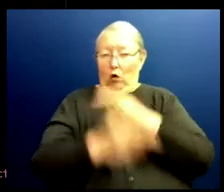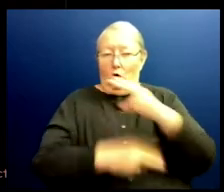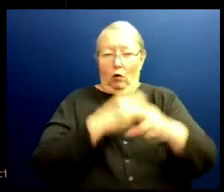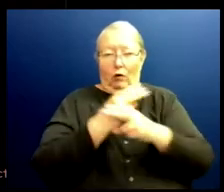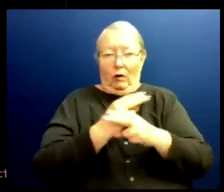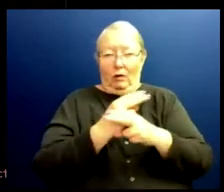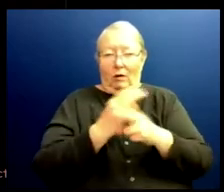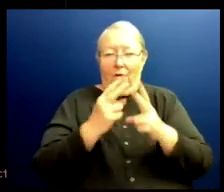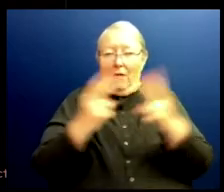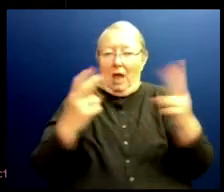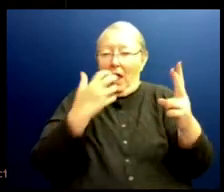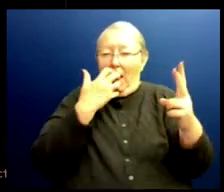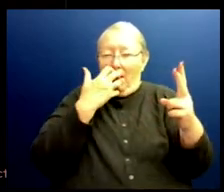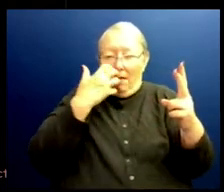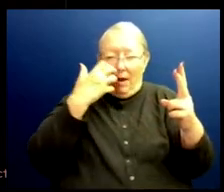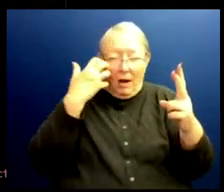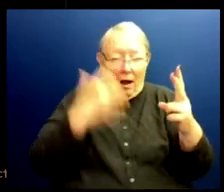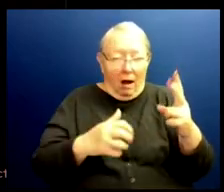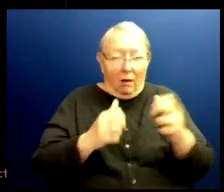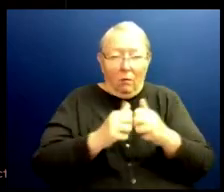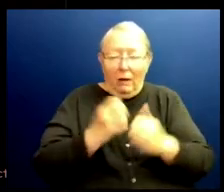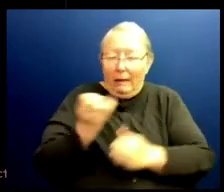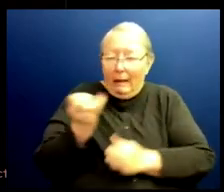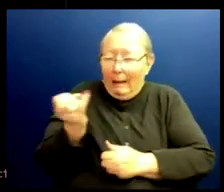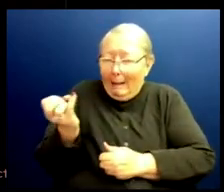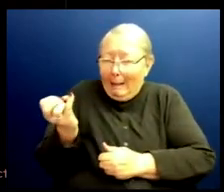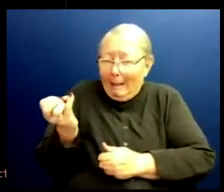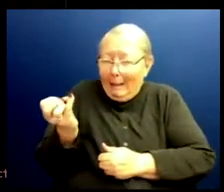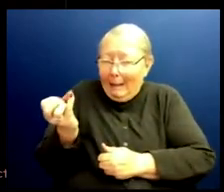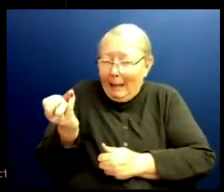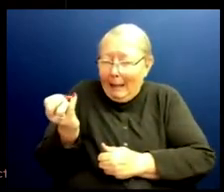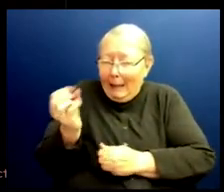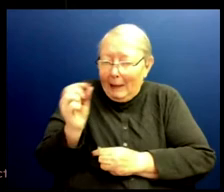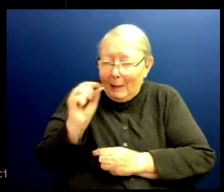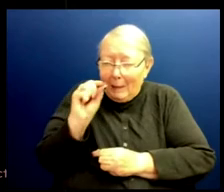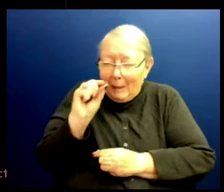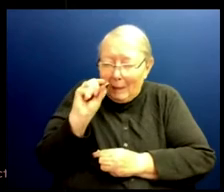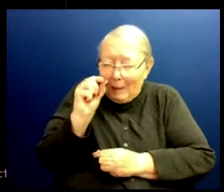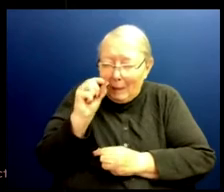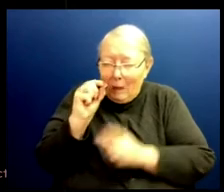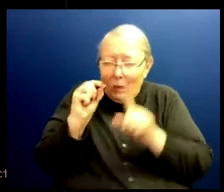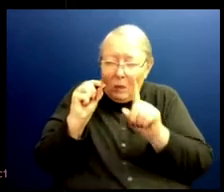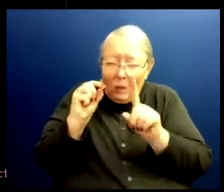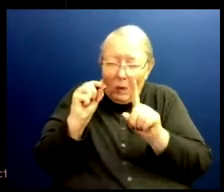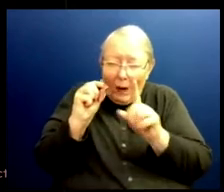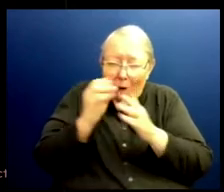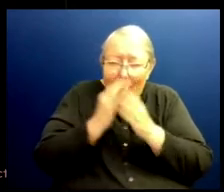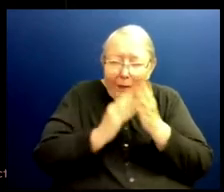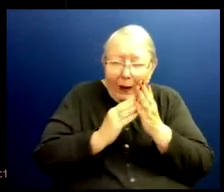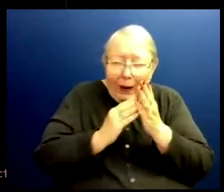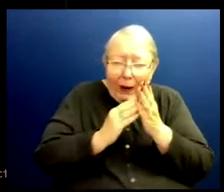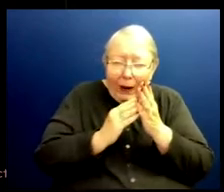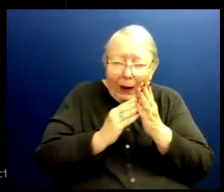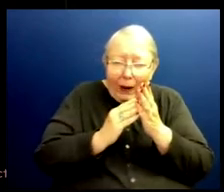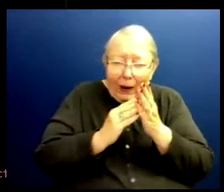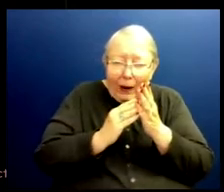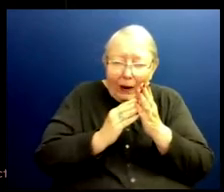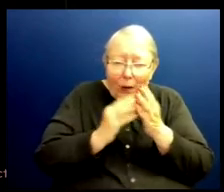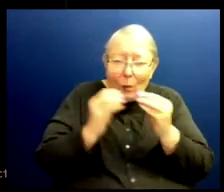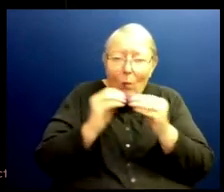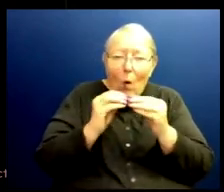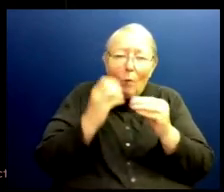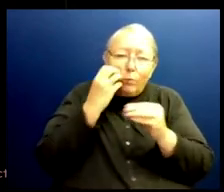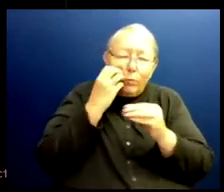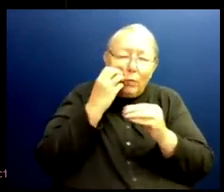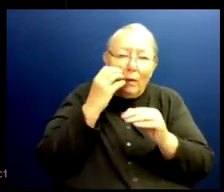density fluctuations, these micro fluctuations, one part in 100,000, the question was,